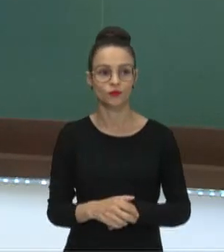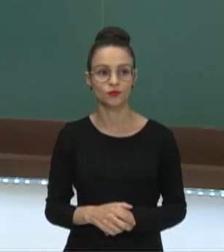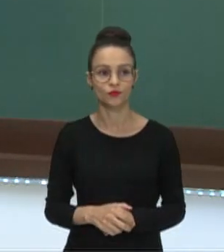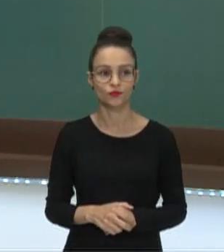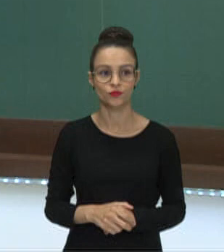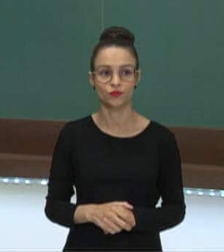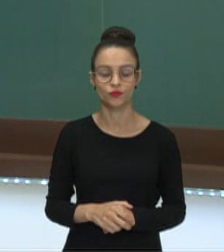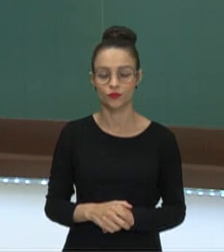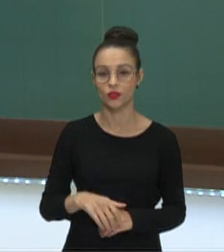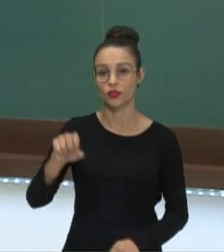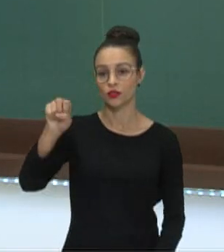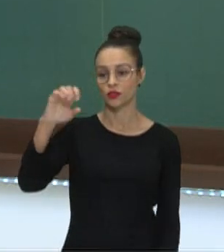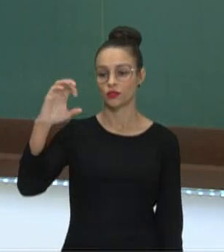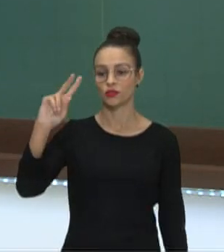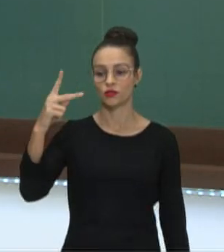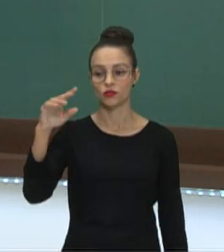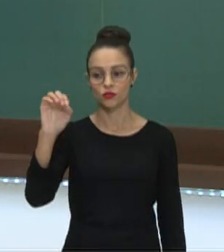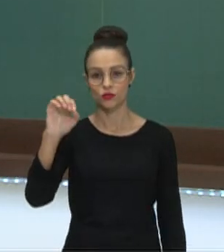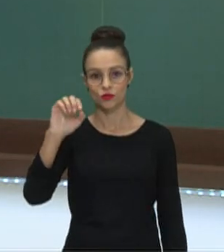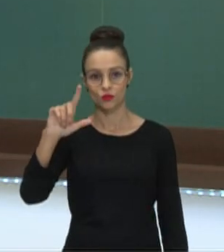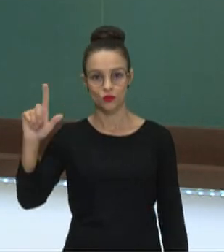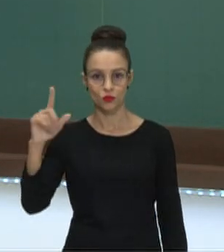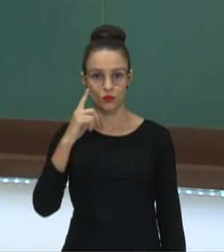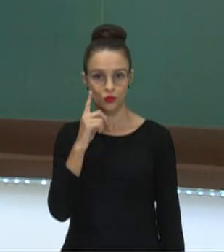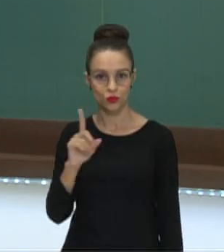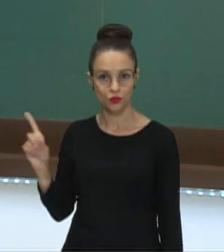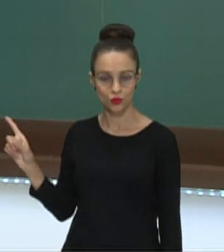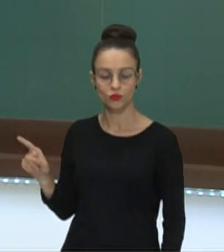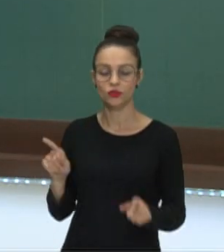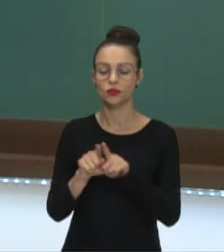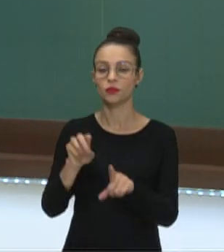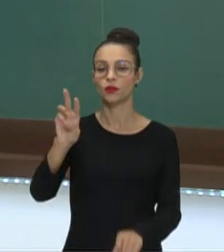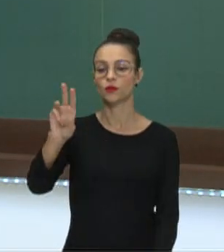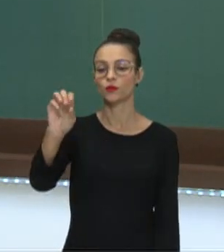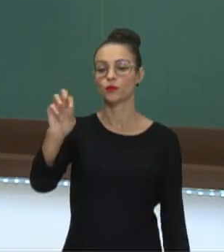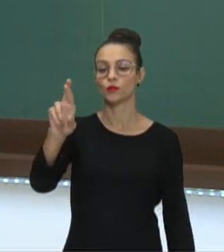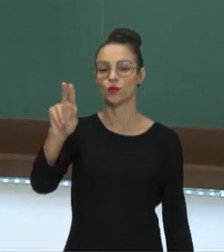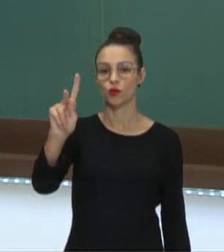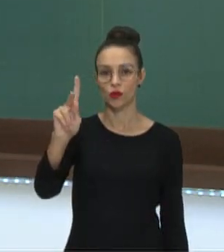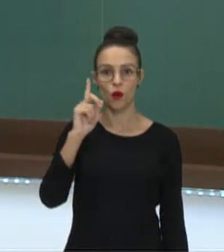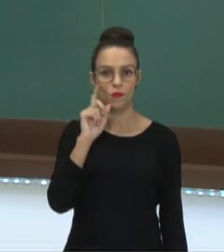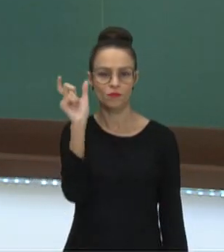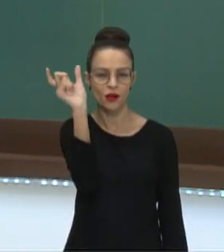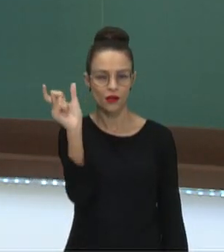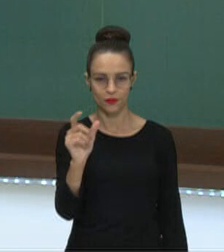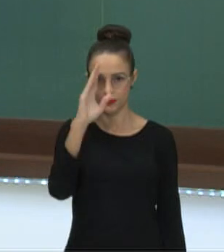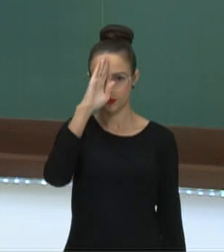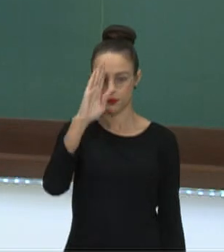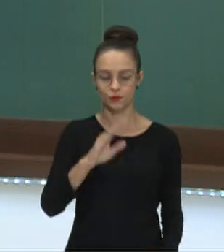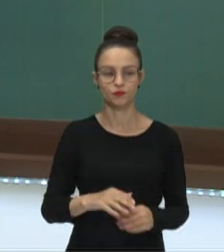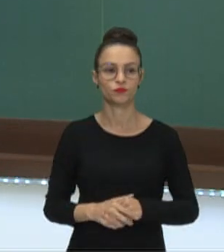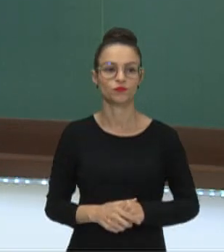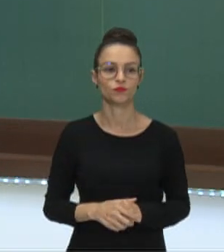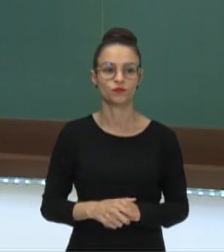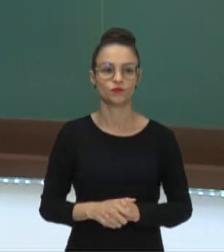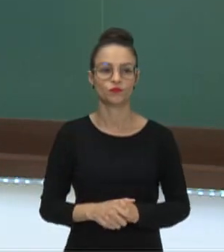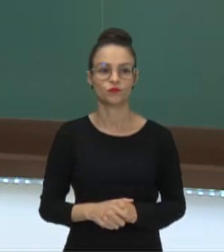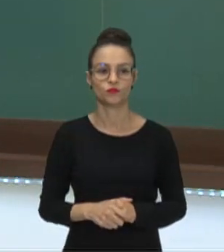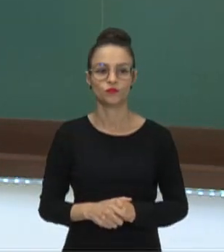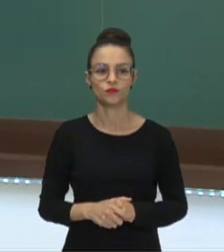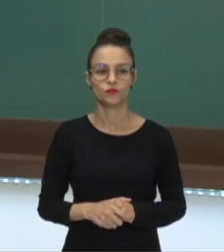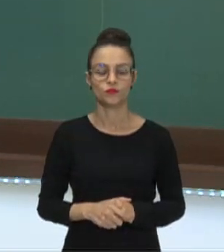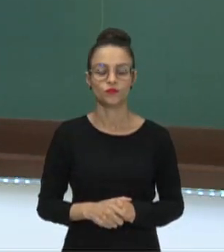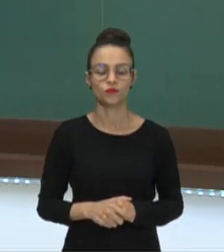to school, onde elas poderiam work. Então, essas são as palavras-chave desse nosso texto.